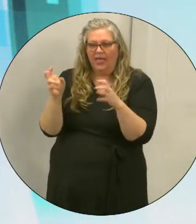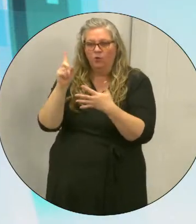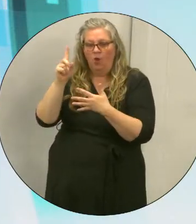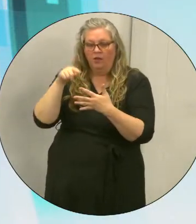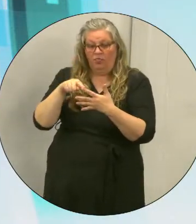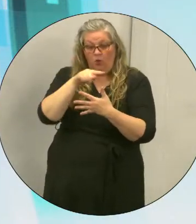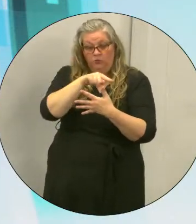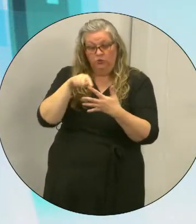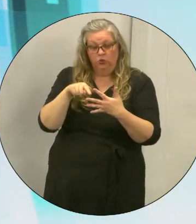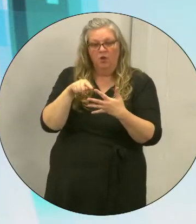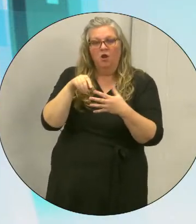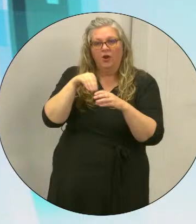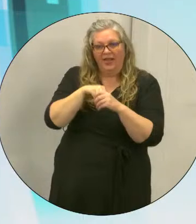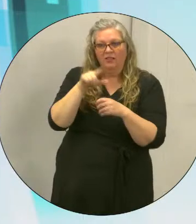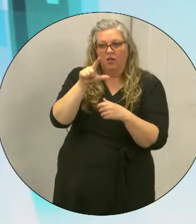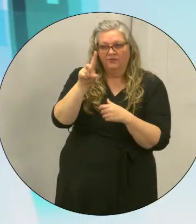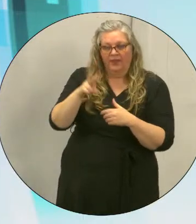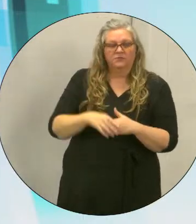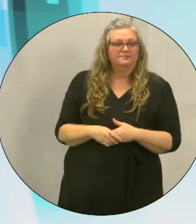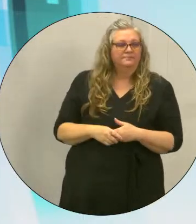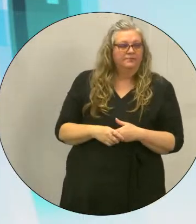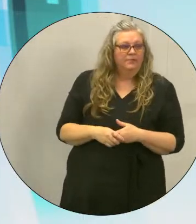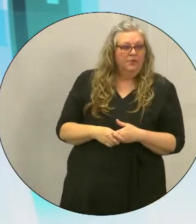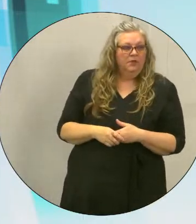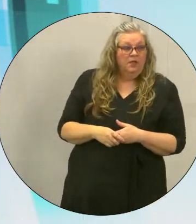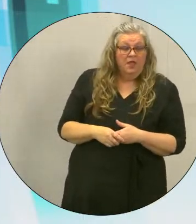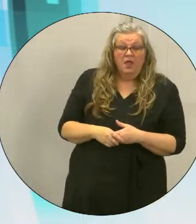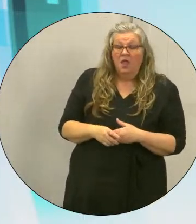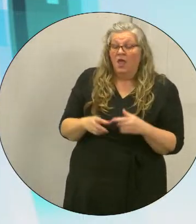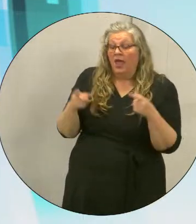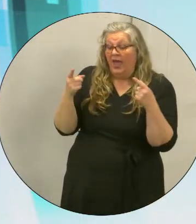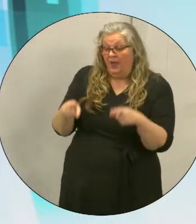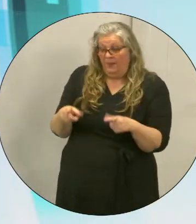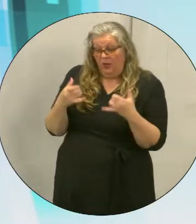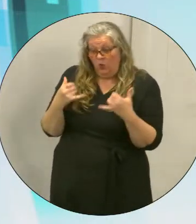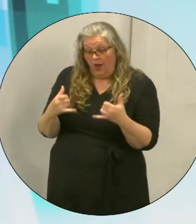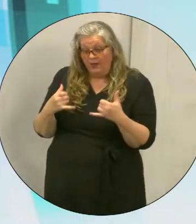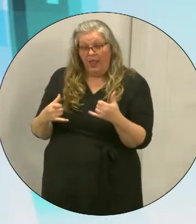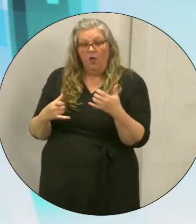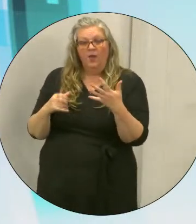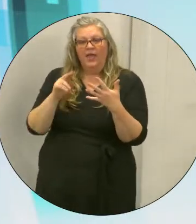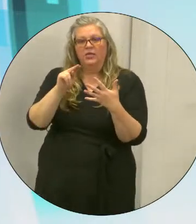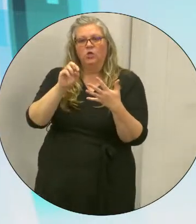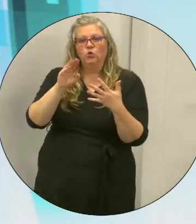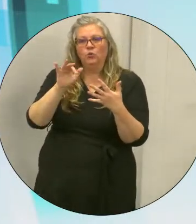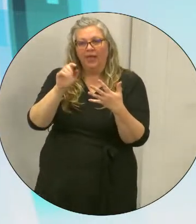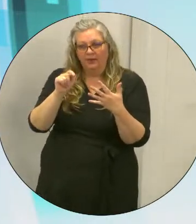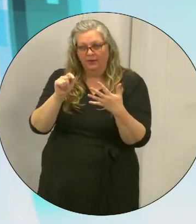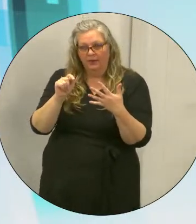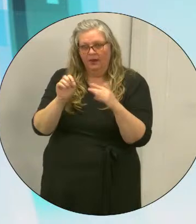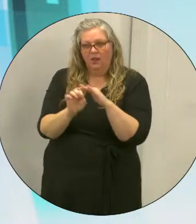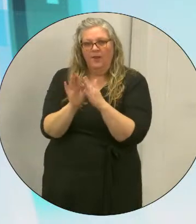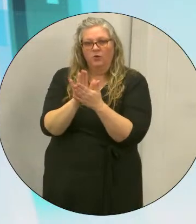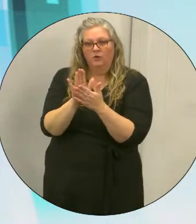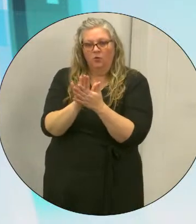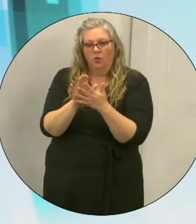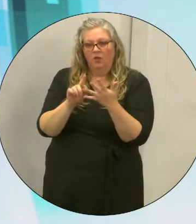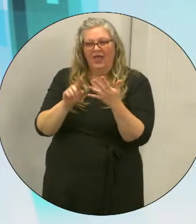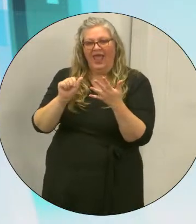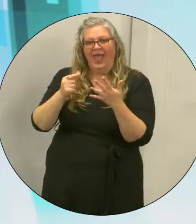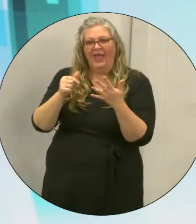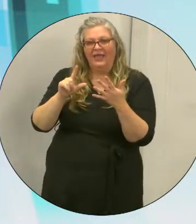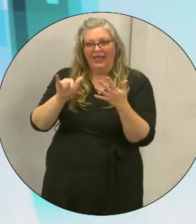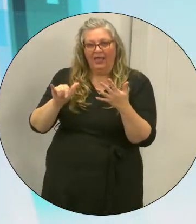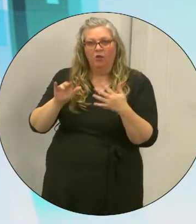two are located in Las Vegas. It is also going on at Newton Elementary School, Aggie